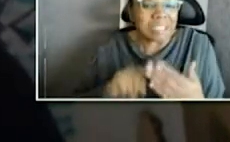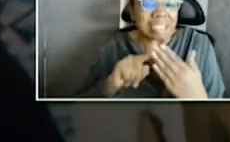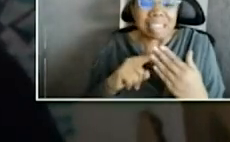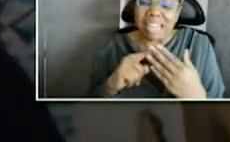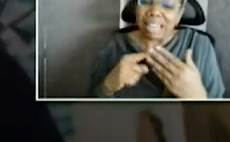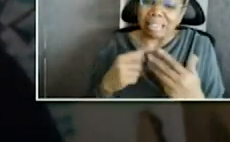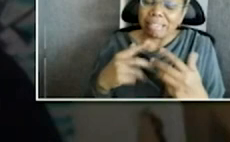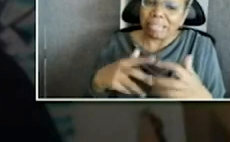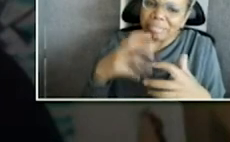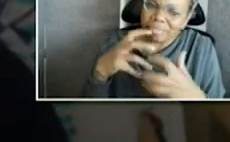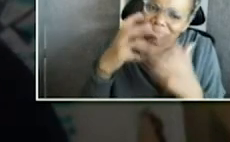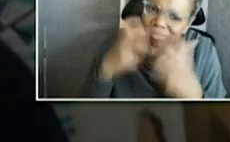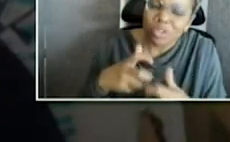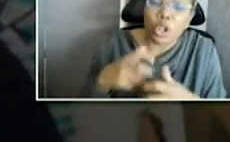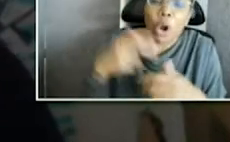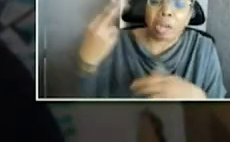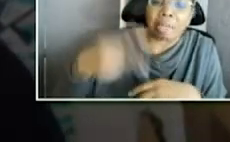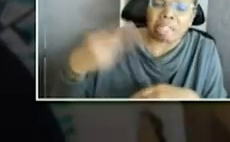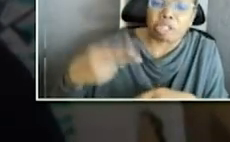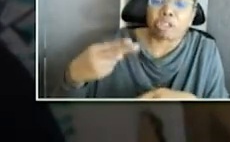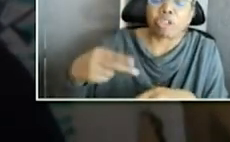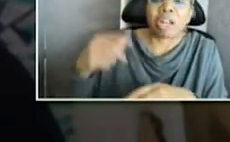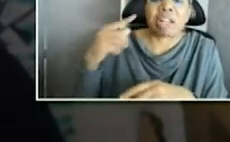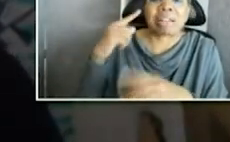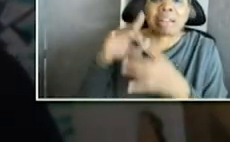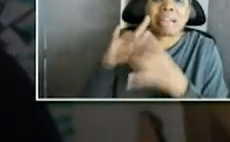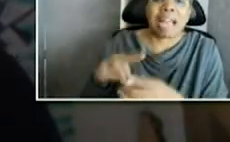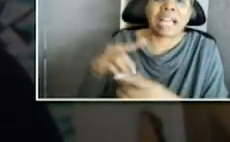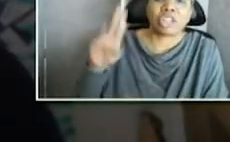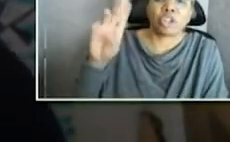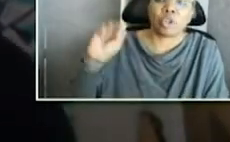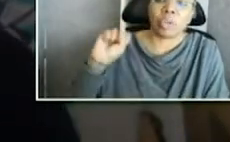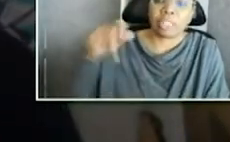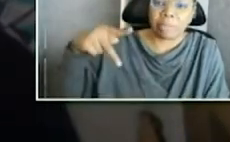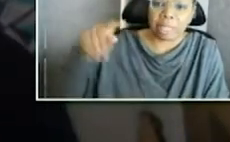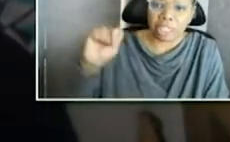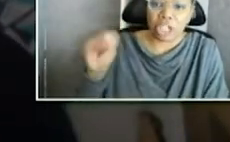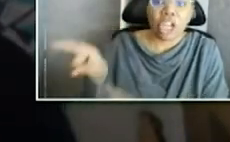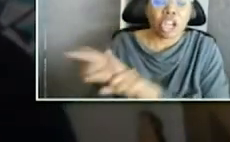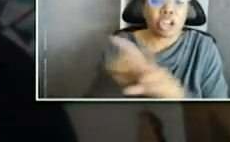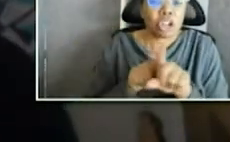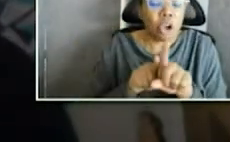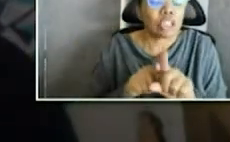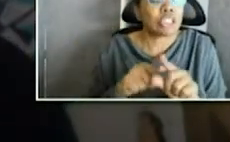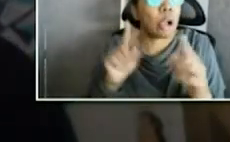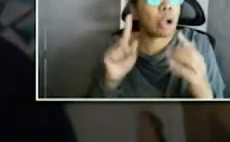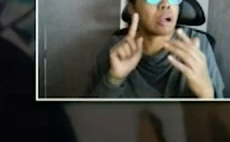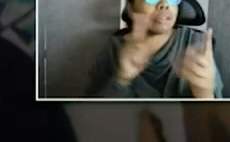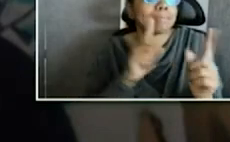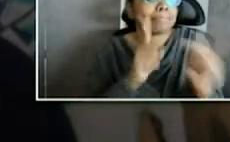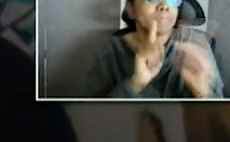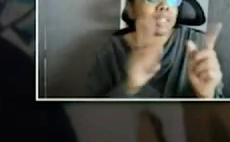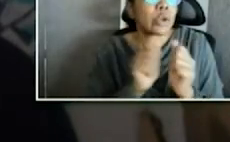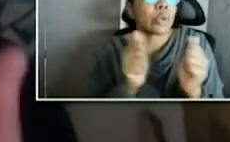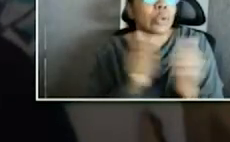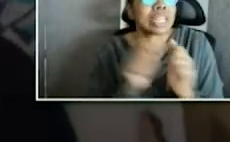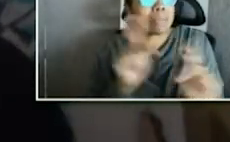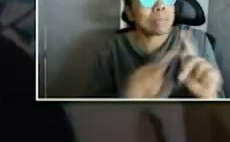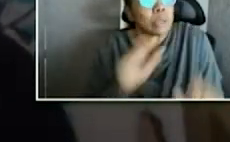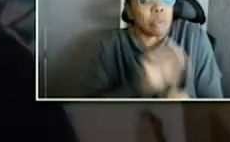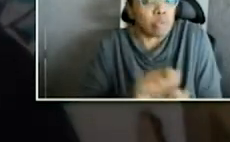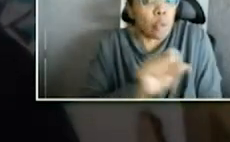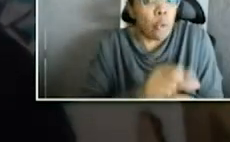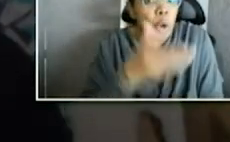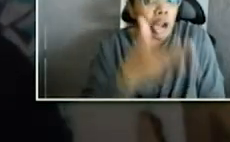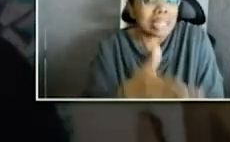to injustice on the job and fighting to save the people's post office. And on a personal note, this film